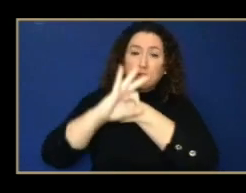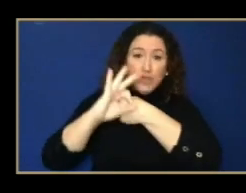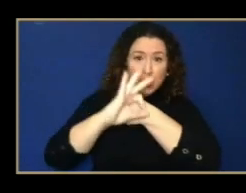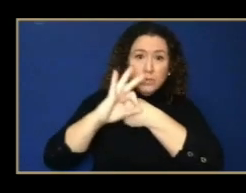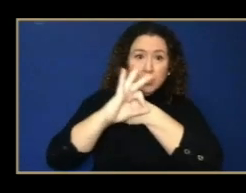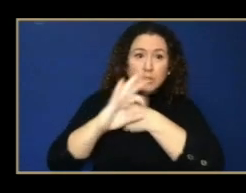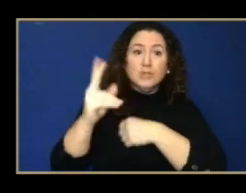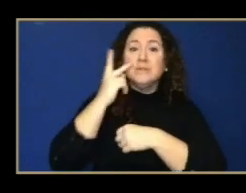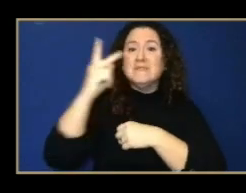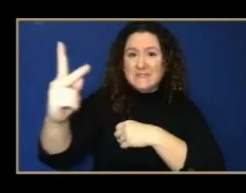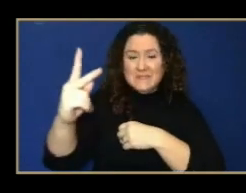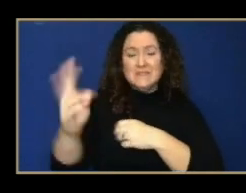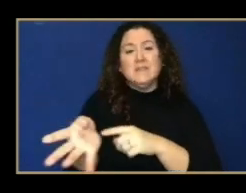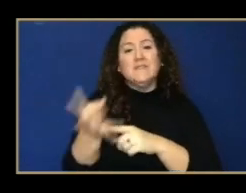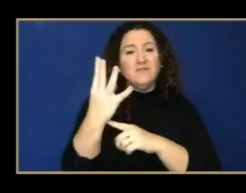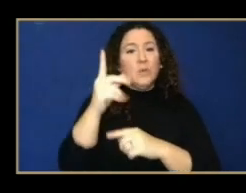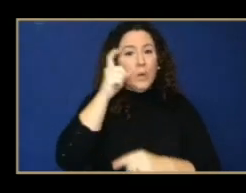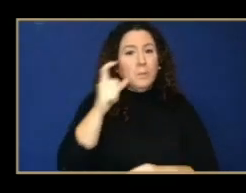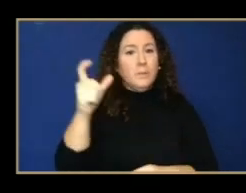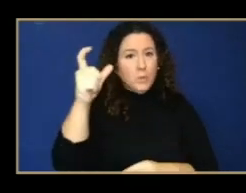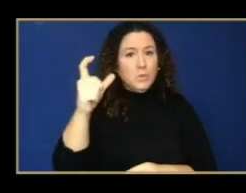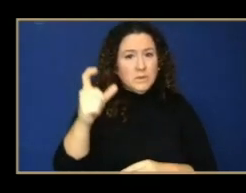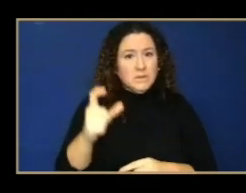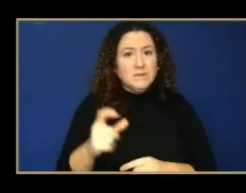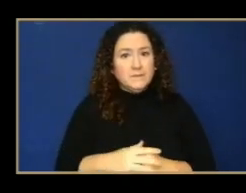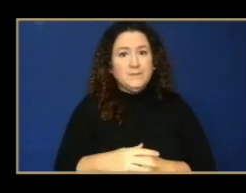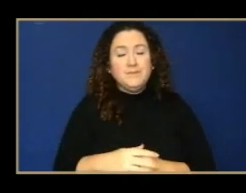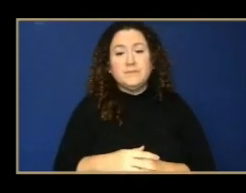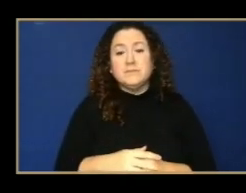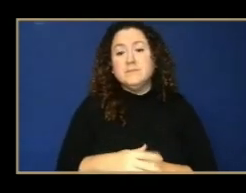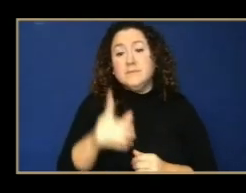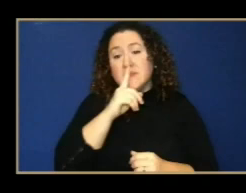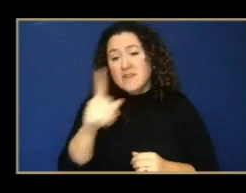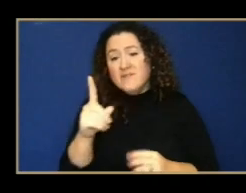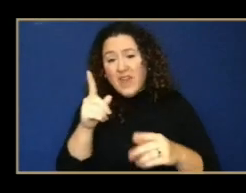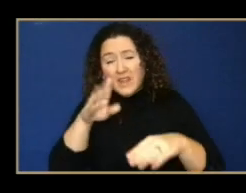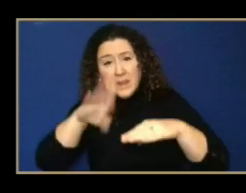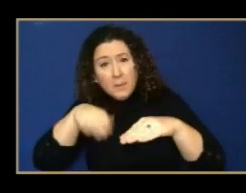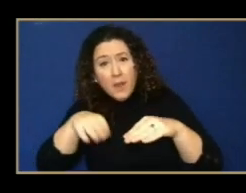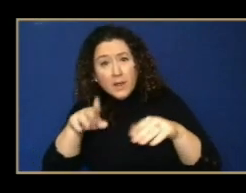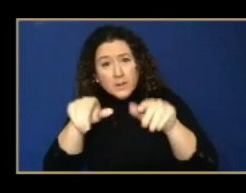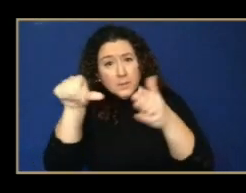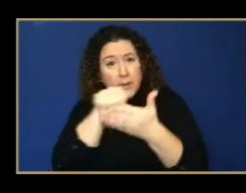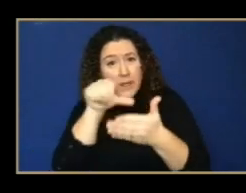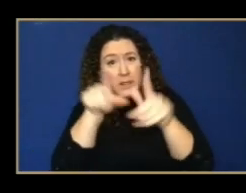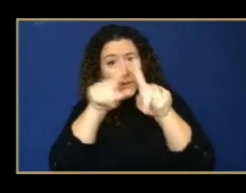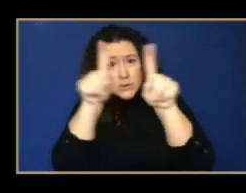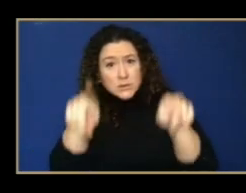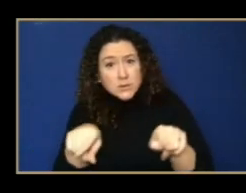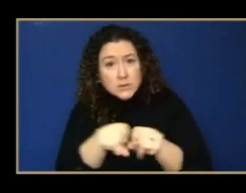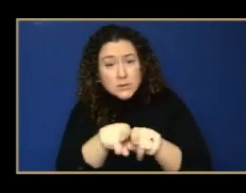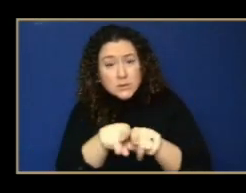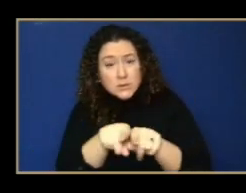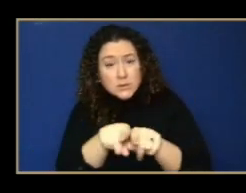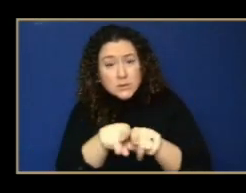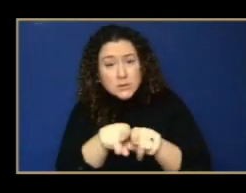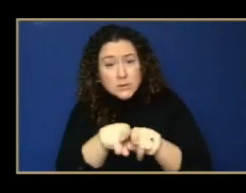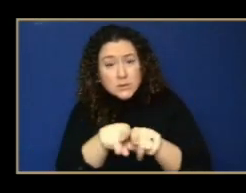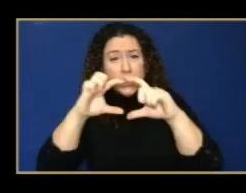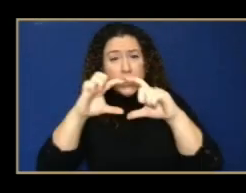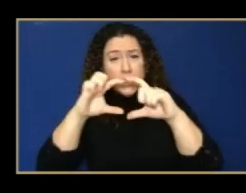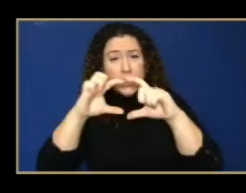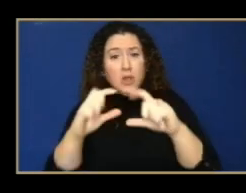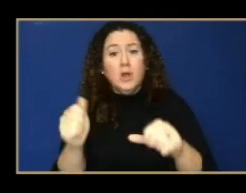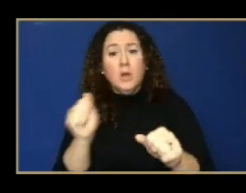at the time. At the bottom there, you can see a big circle, which is Jupiter, and you can see four little circles, and those are the Jupiter's moons, named Io,